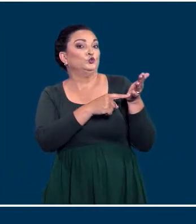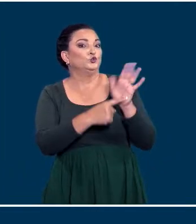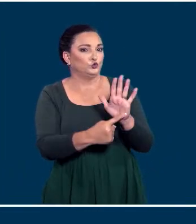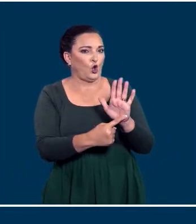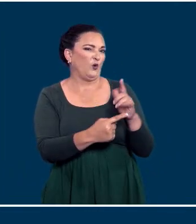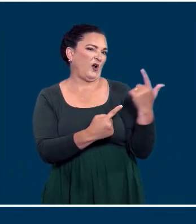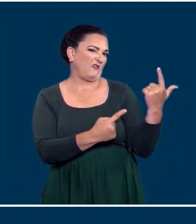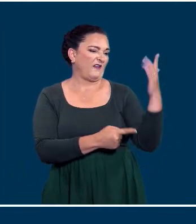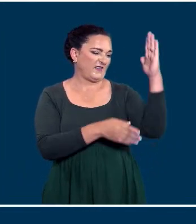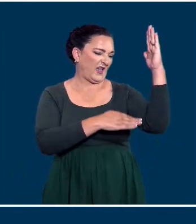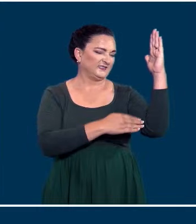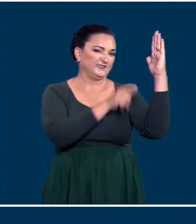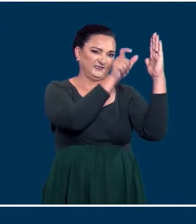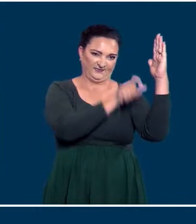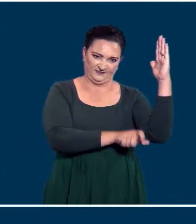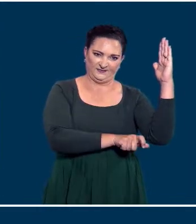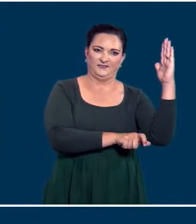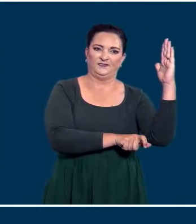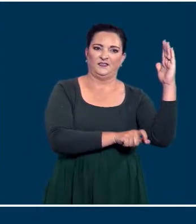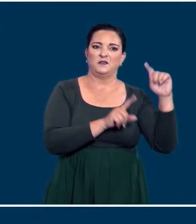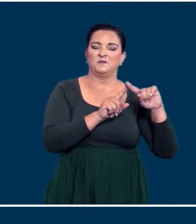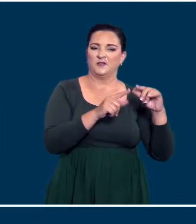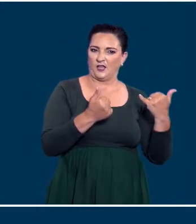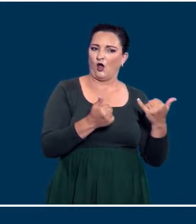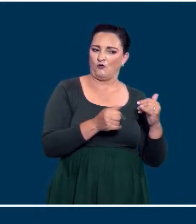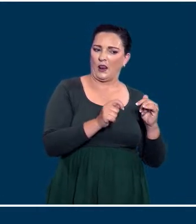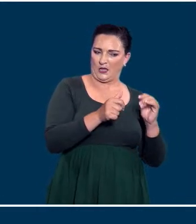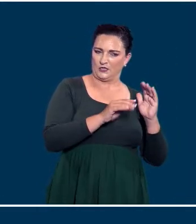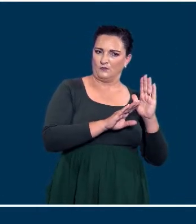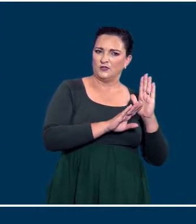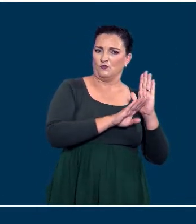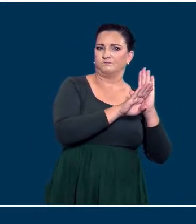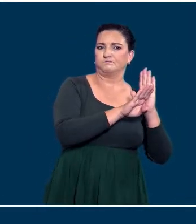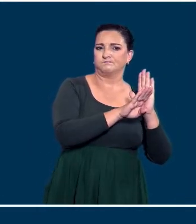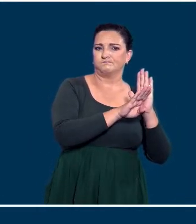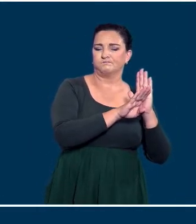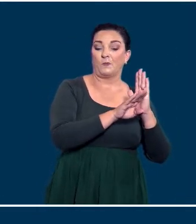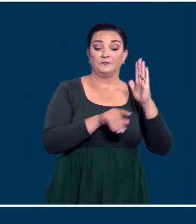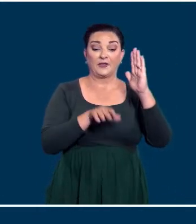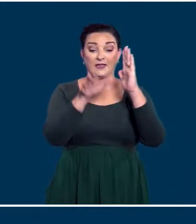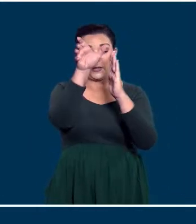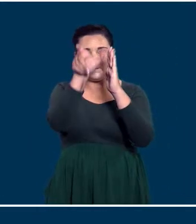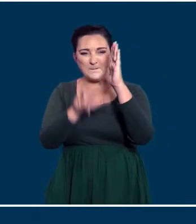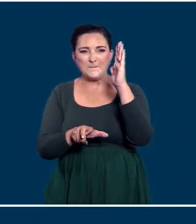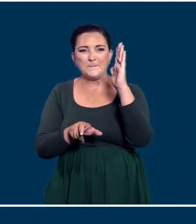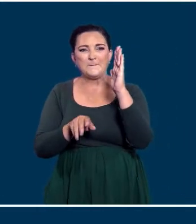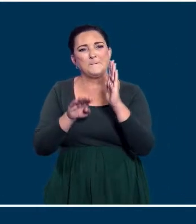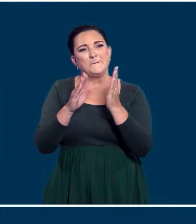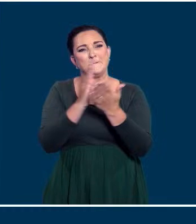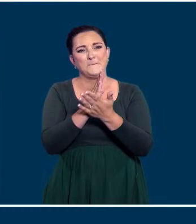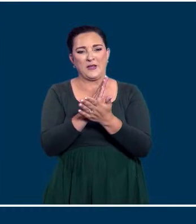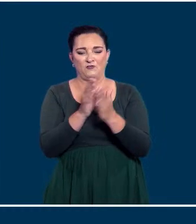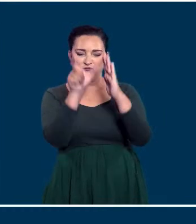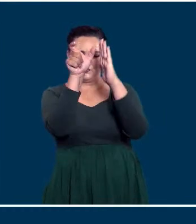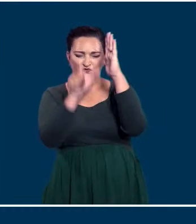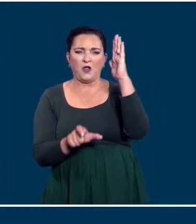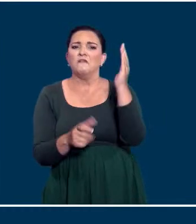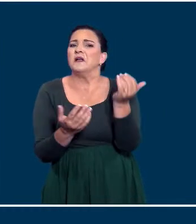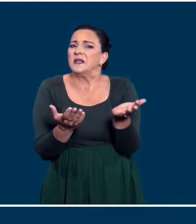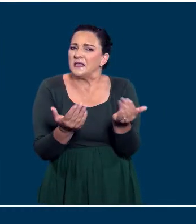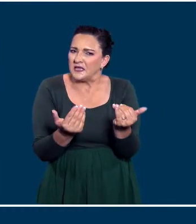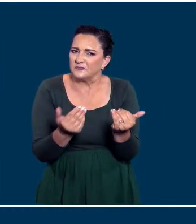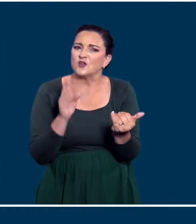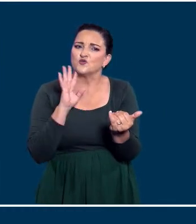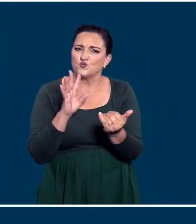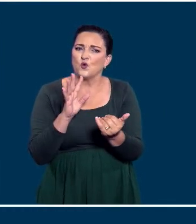substantial. We've seen rail tonnages start to improve. That's in the middle graph, and the expectation, the forecast coming out are those